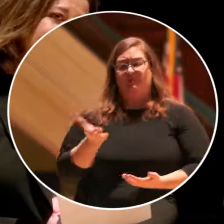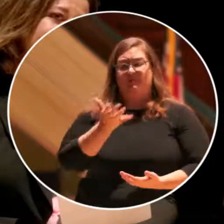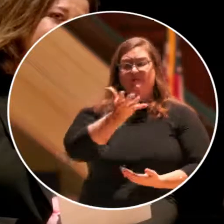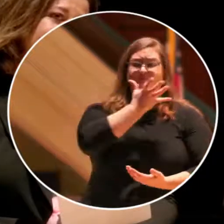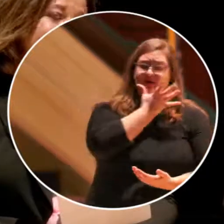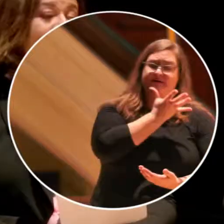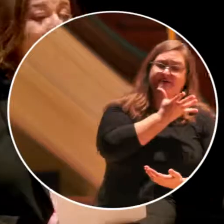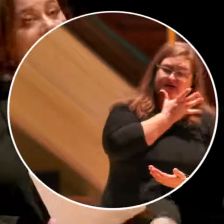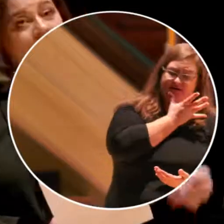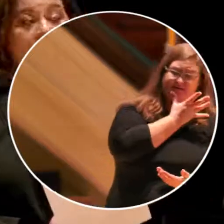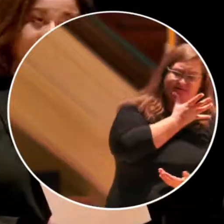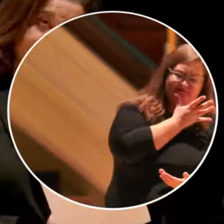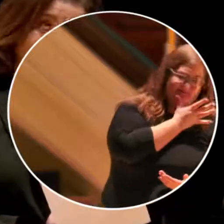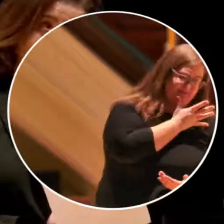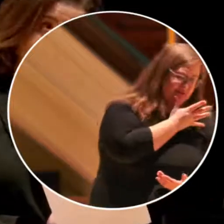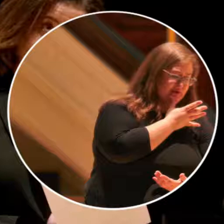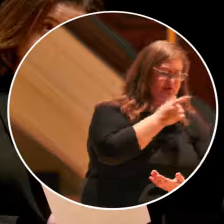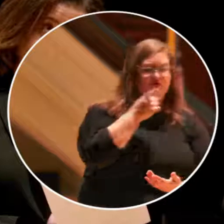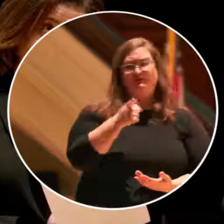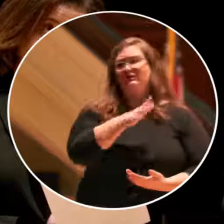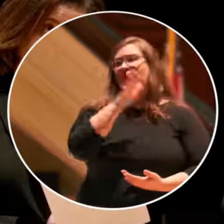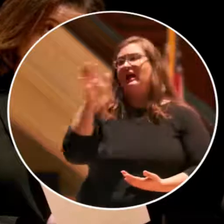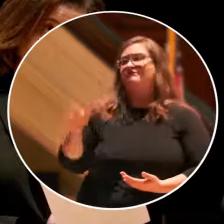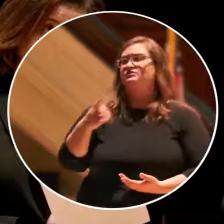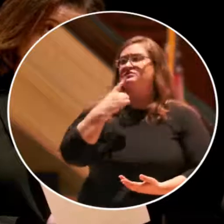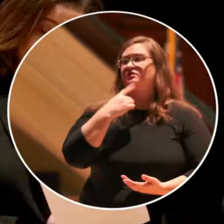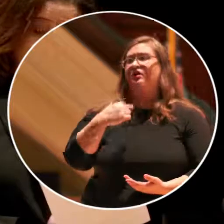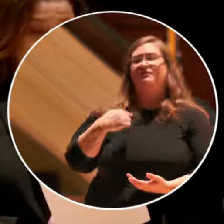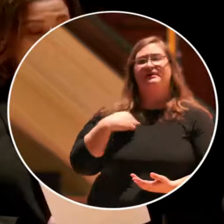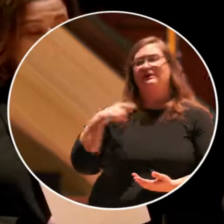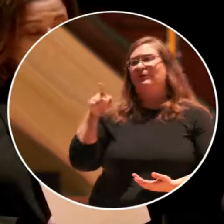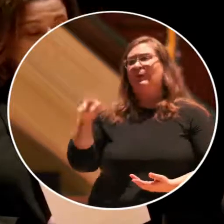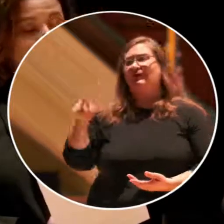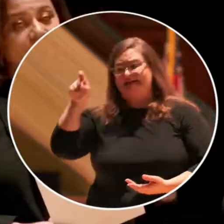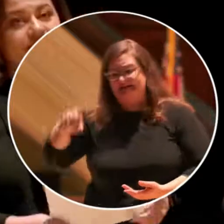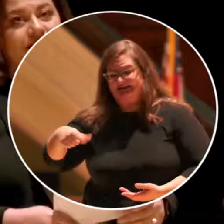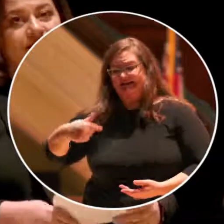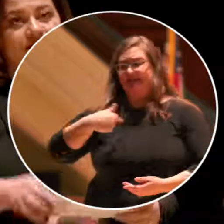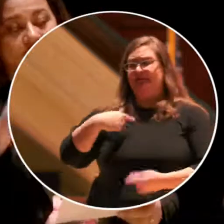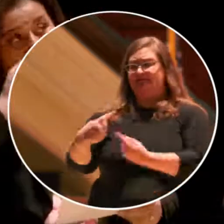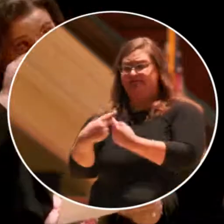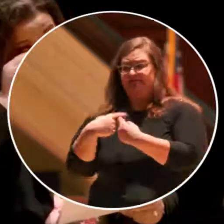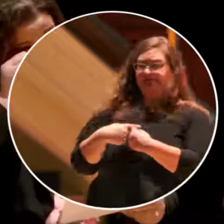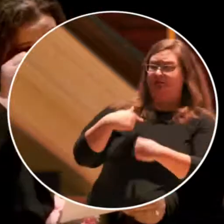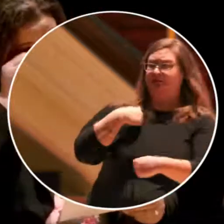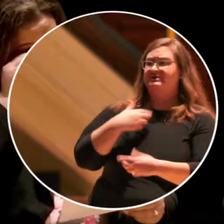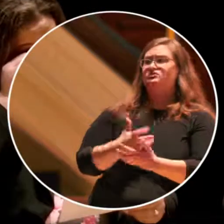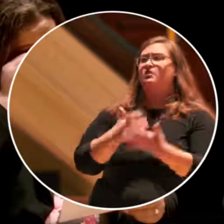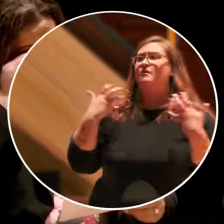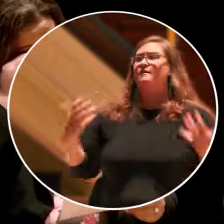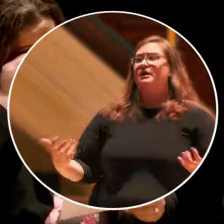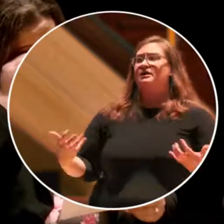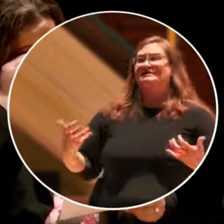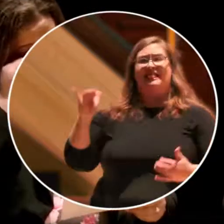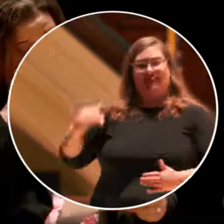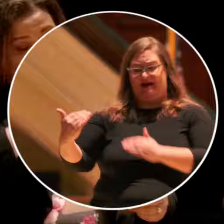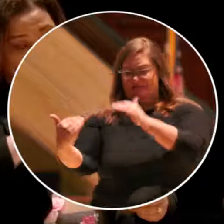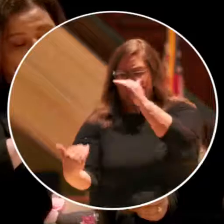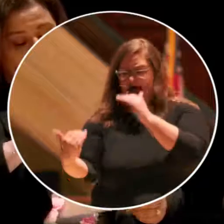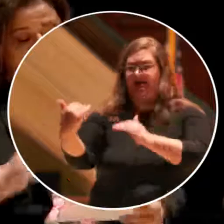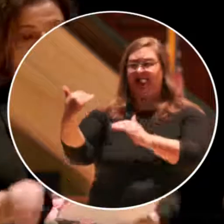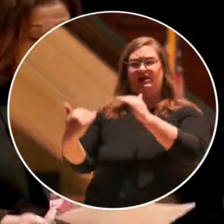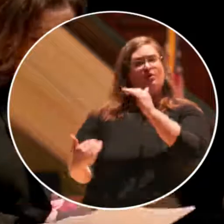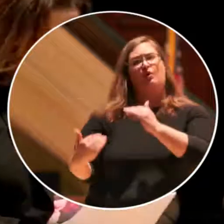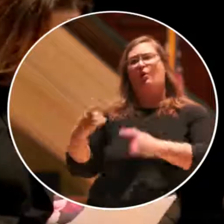Mama, you never told me that you were gonna need me so much, and that balance would be my biggest